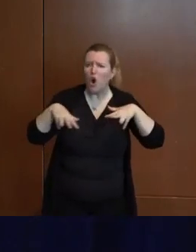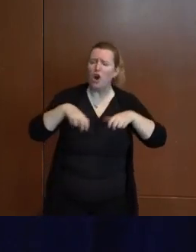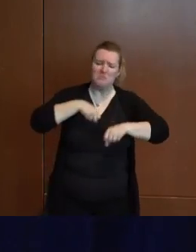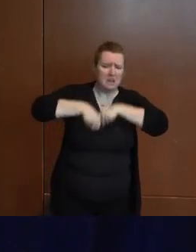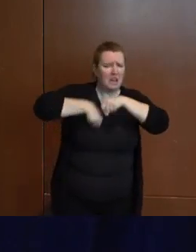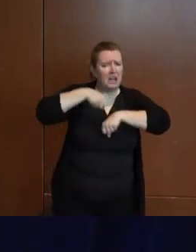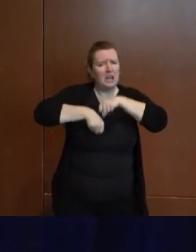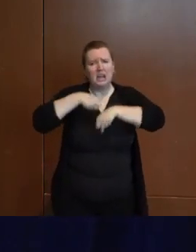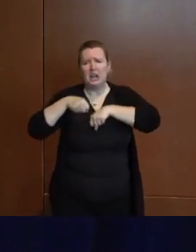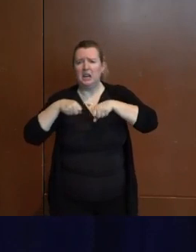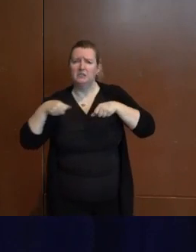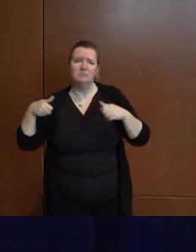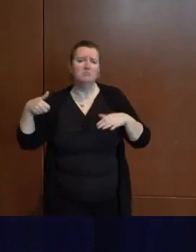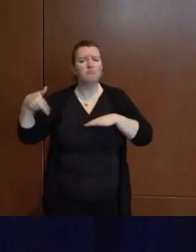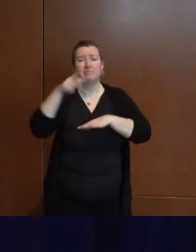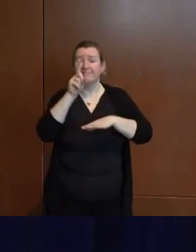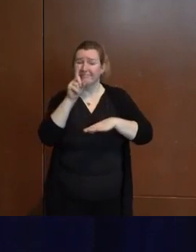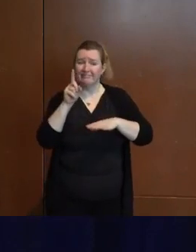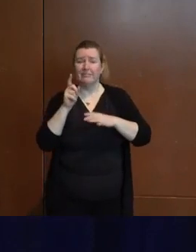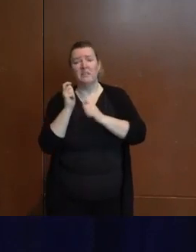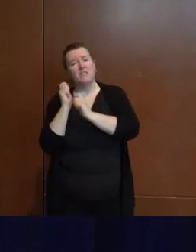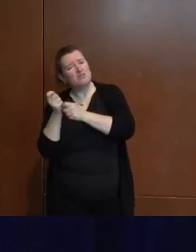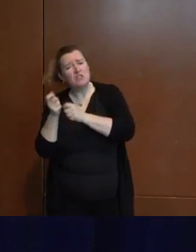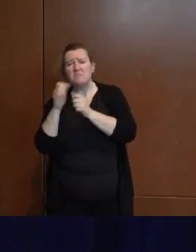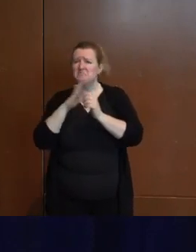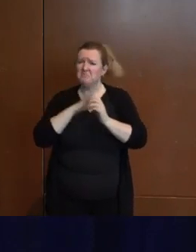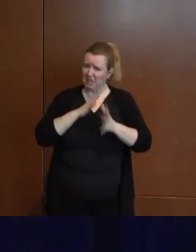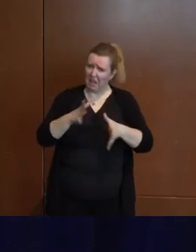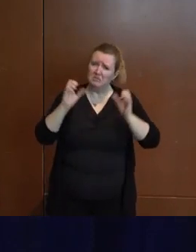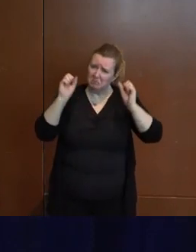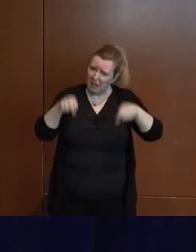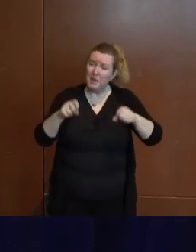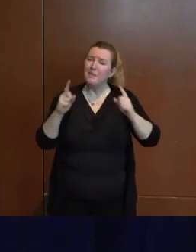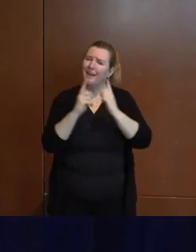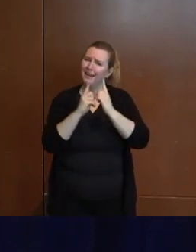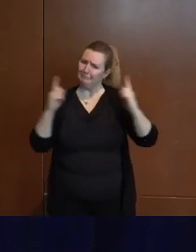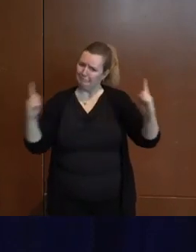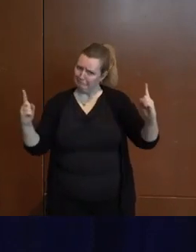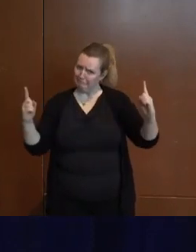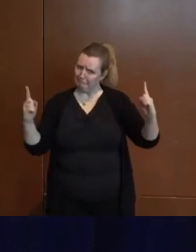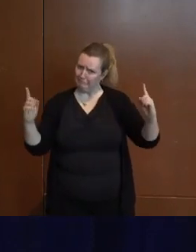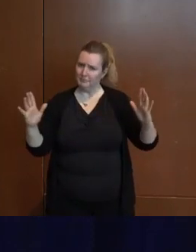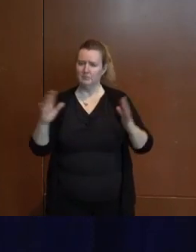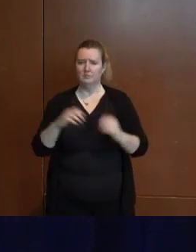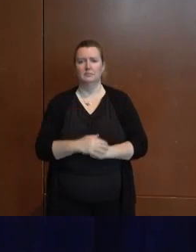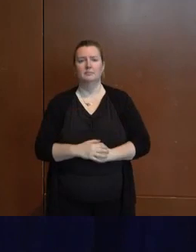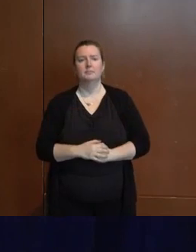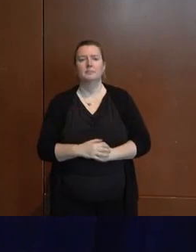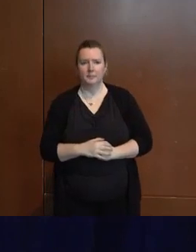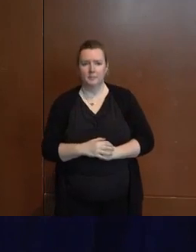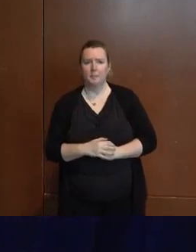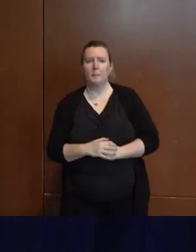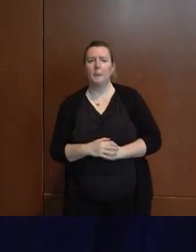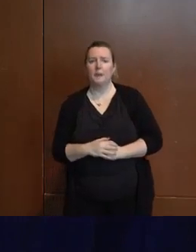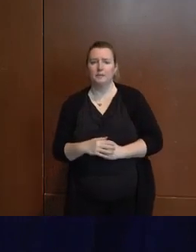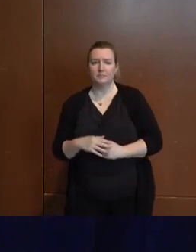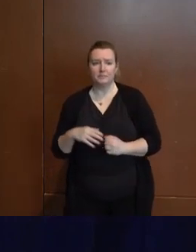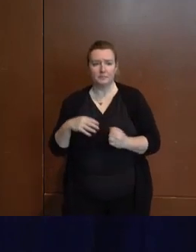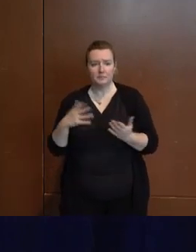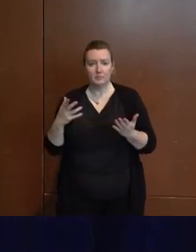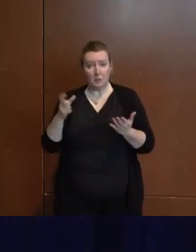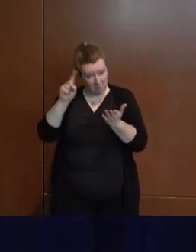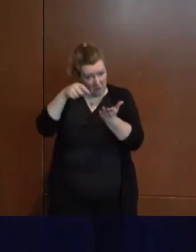air and exercise during this stressful, cooped-up time for many. We are also waiving park entrance fees during this